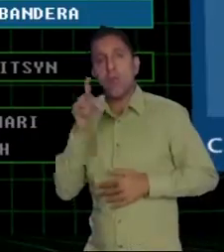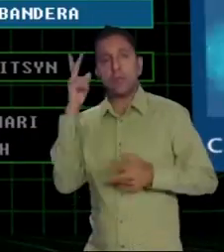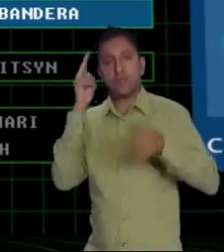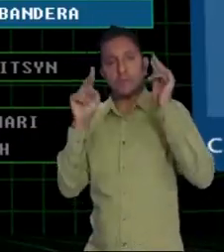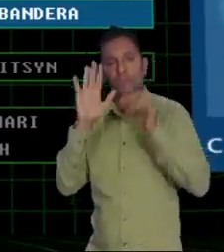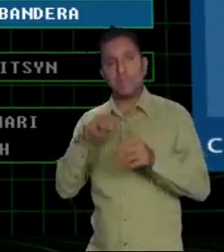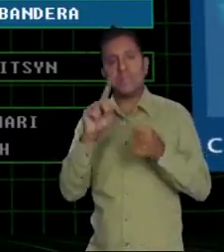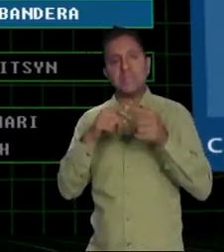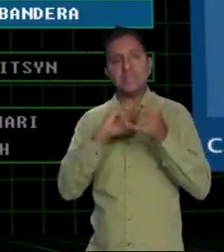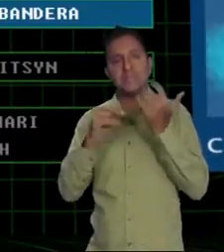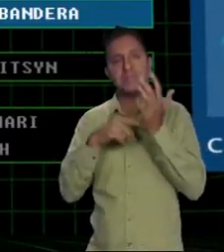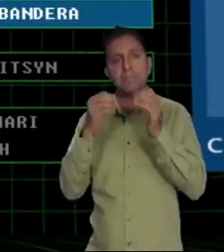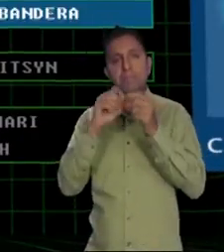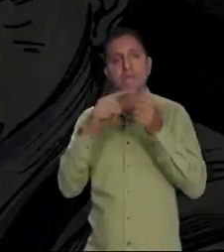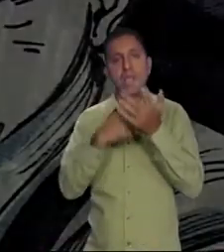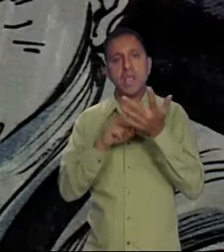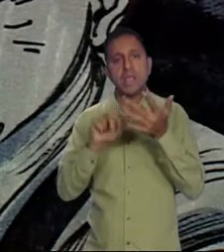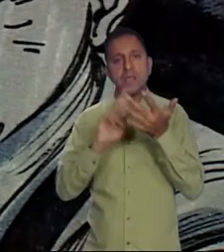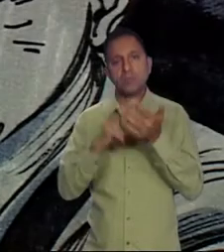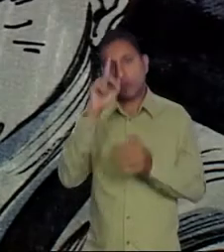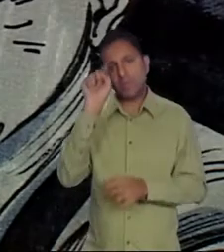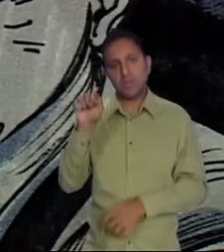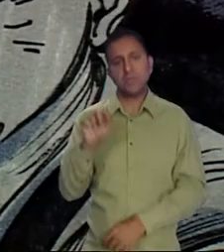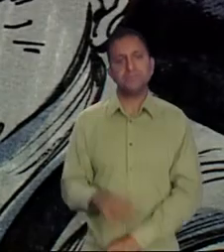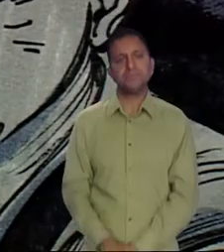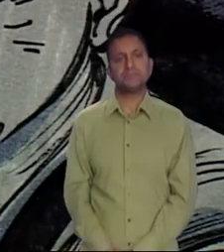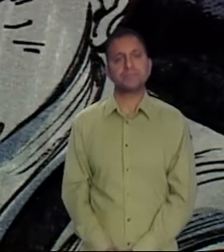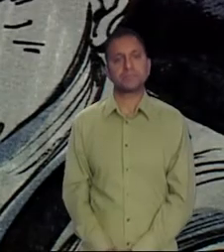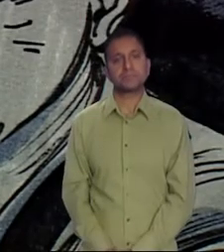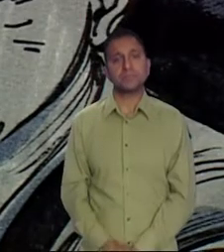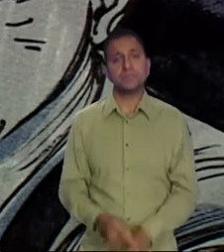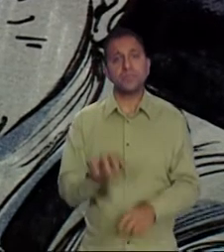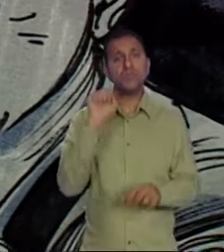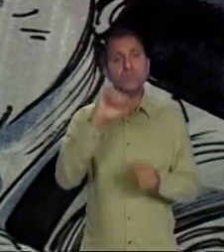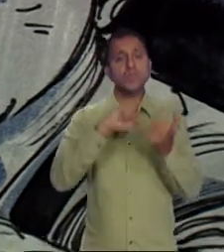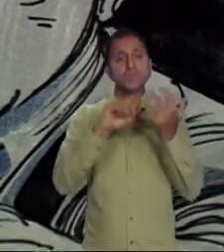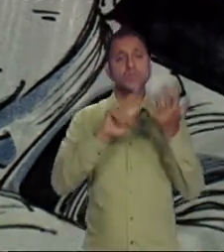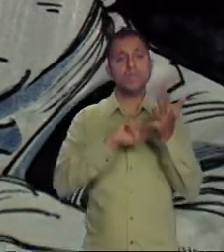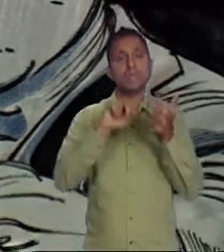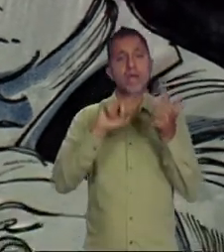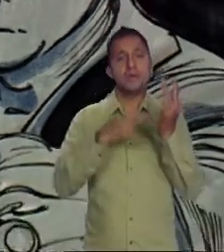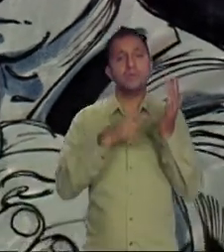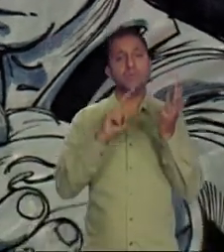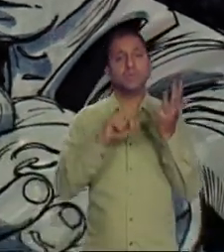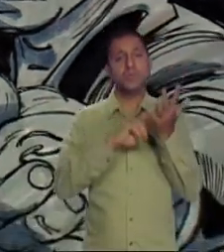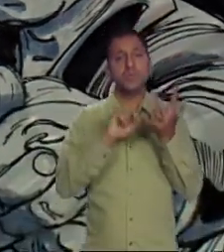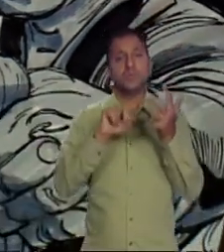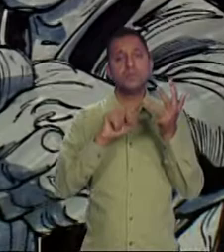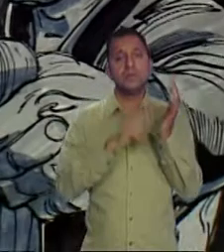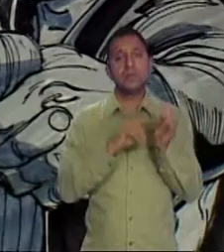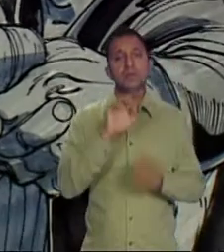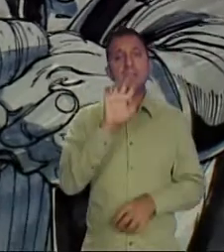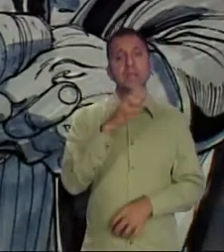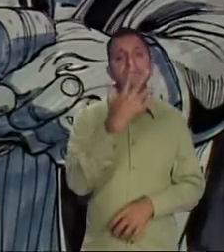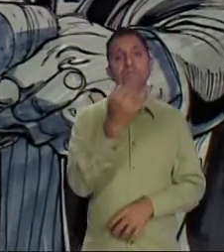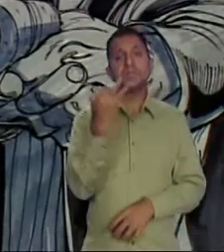Soviet Union, 1957. 25-year-old Bogdan Stashinsky was trained to